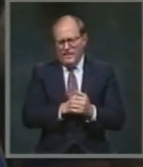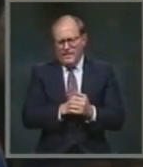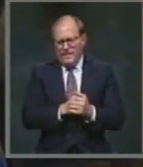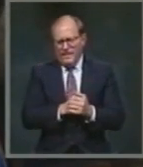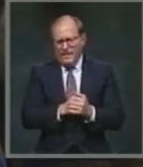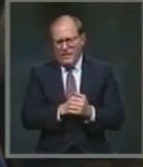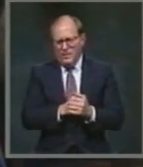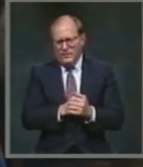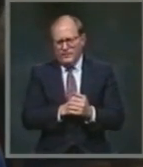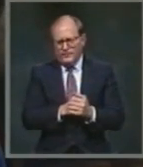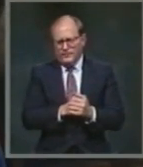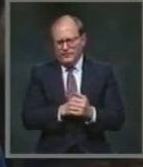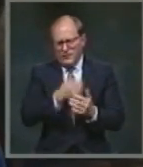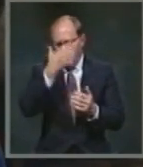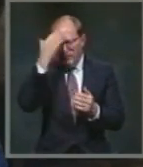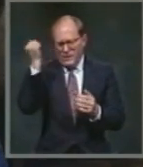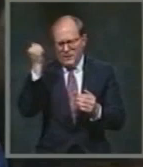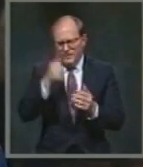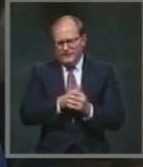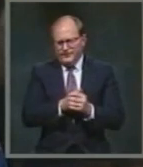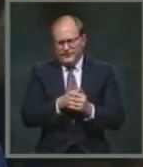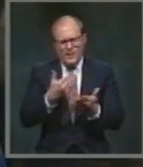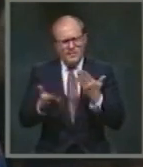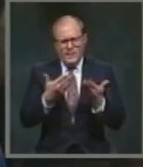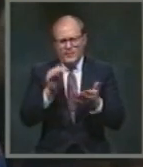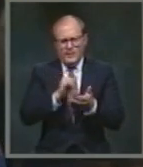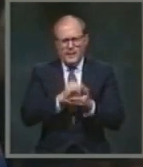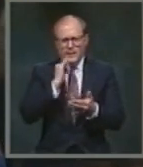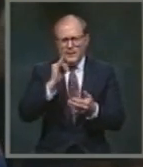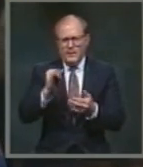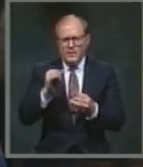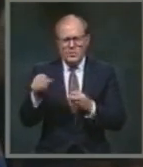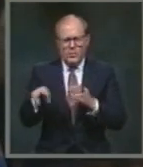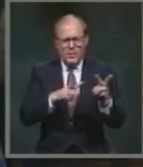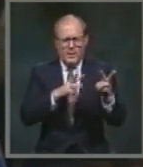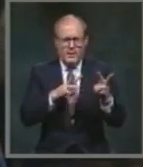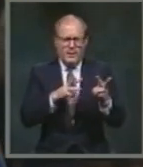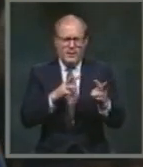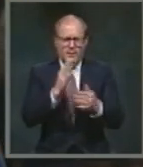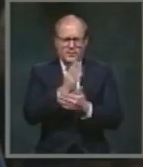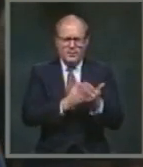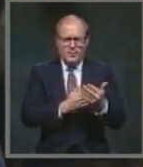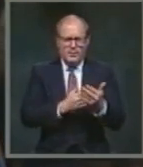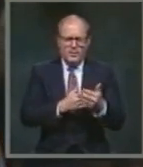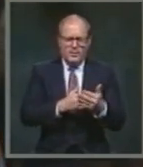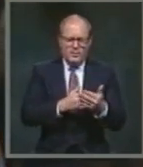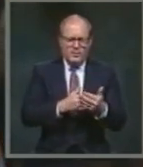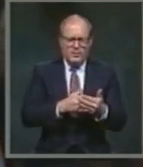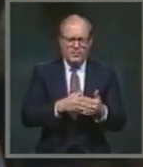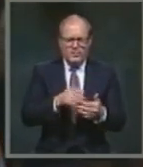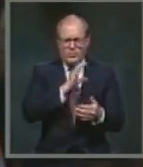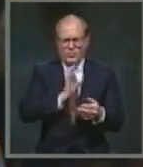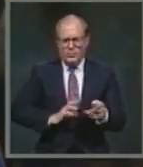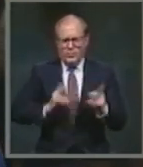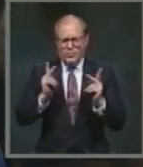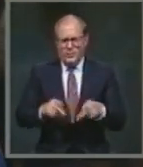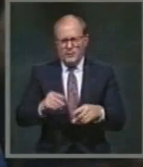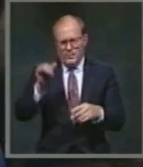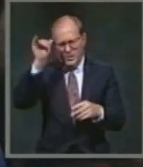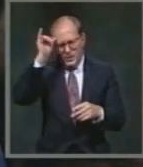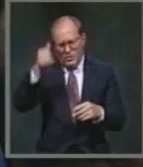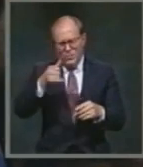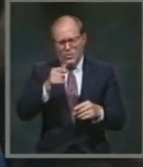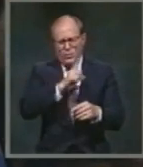Well, that's sort of the way the Lord's memorial is neglected by some Christians and even some churches.